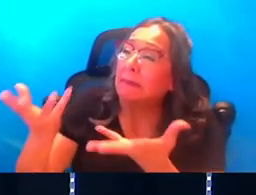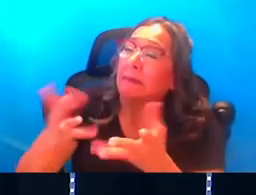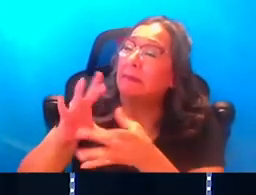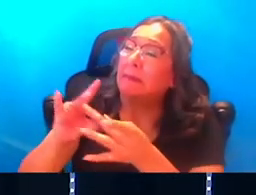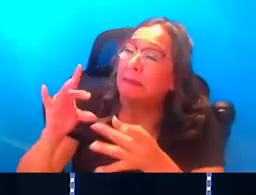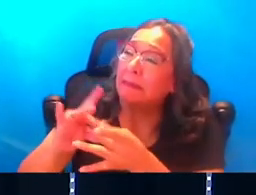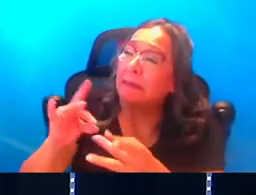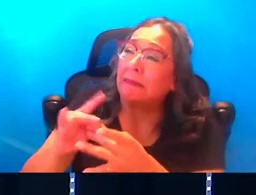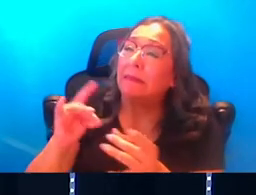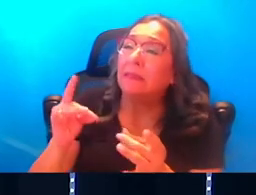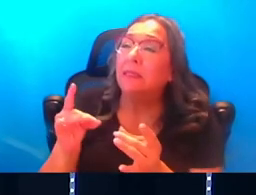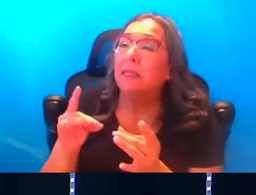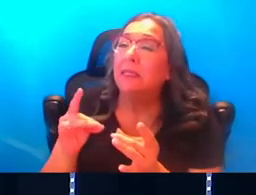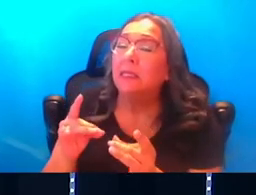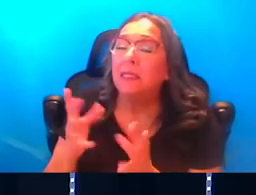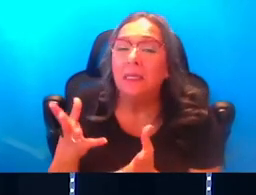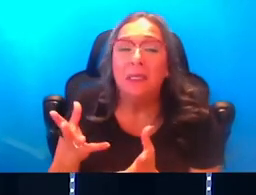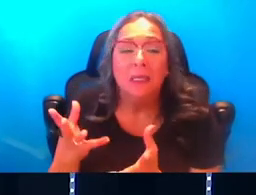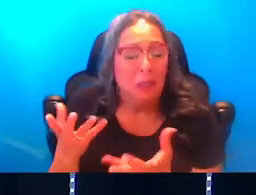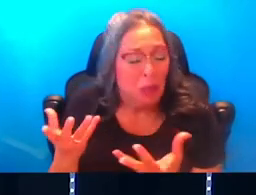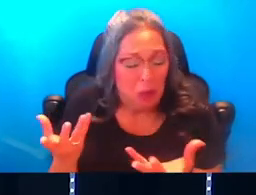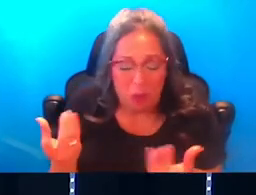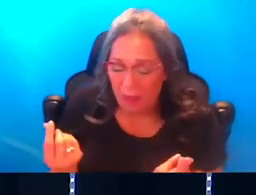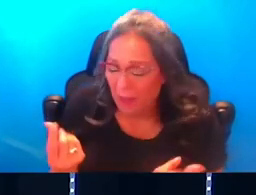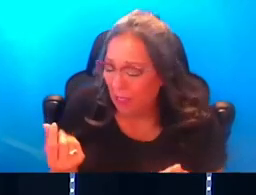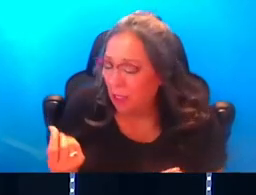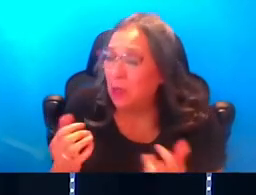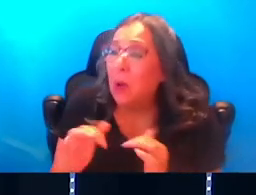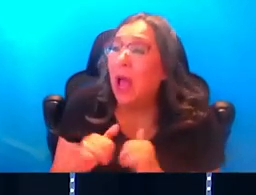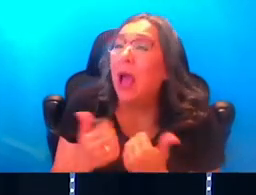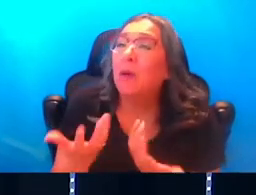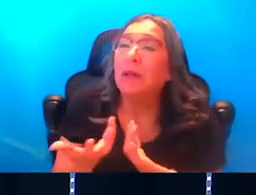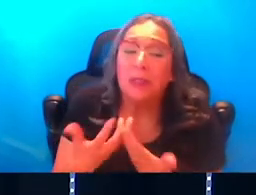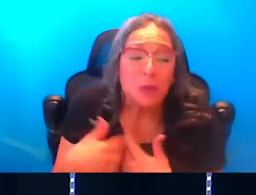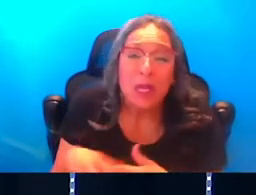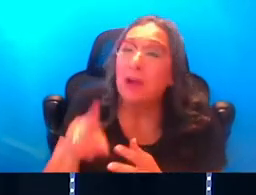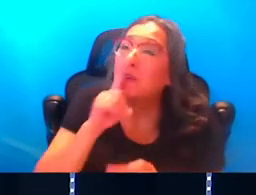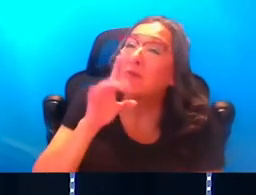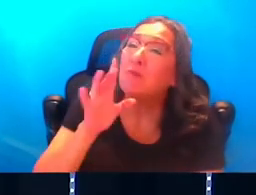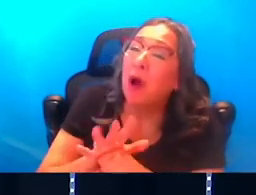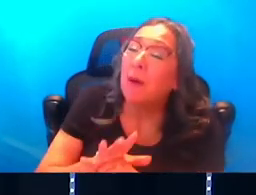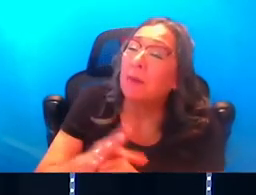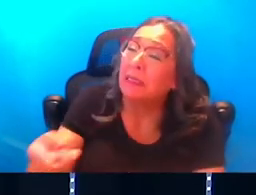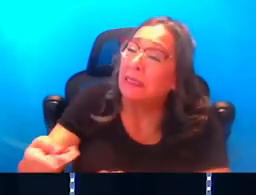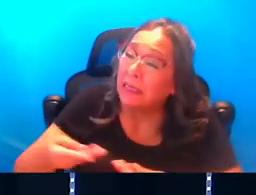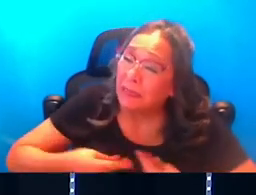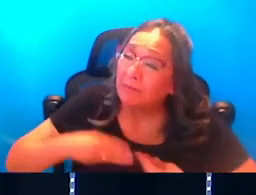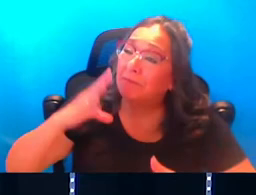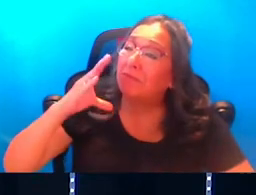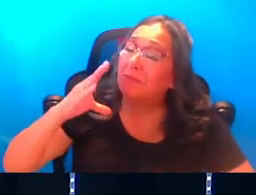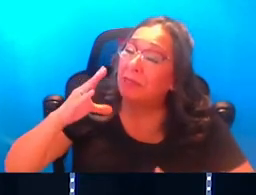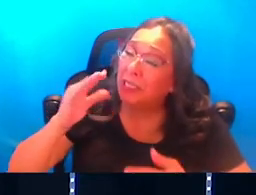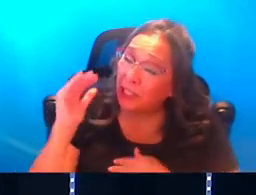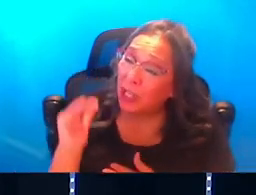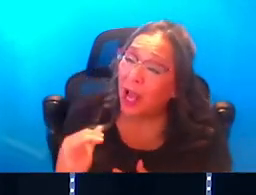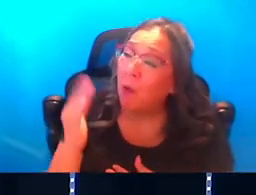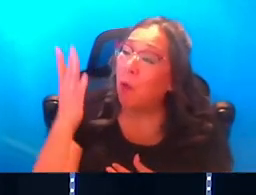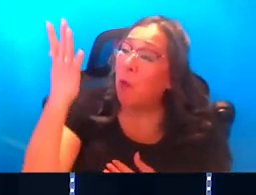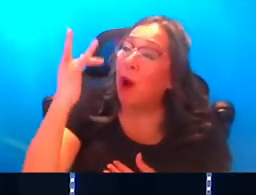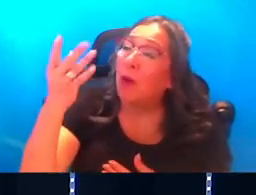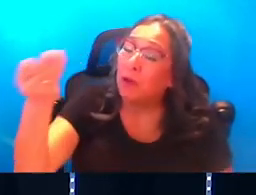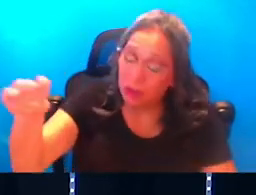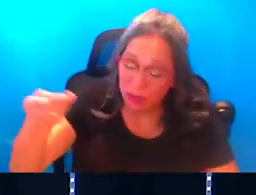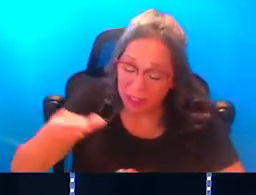He's whisper yelling at God. How in the world is this going to work? You promised me. Why in the world will you give me a